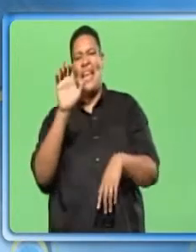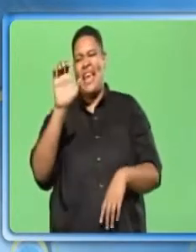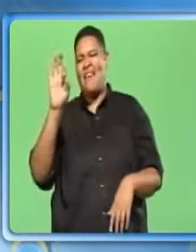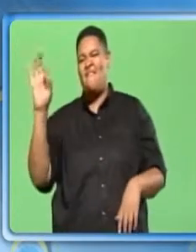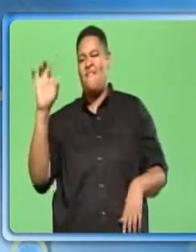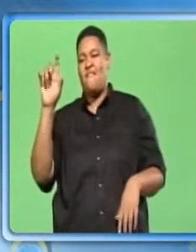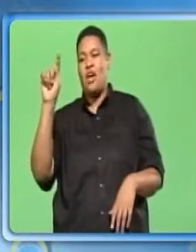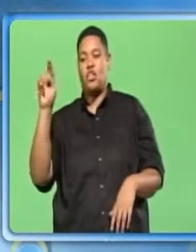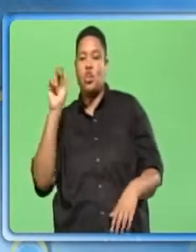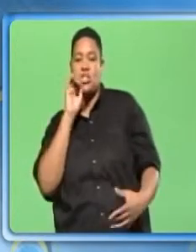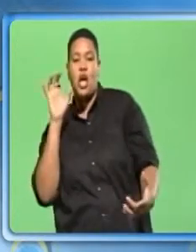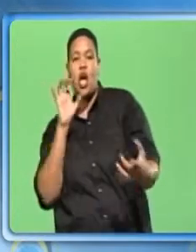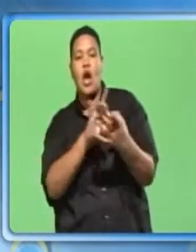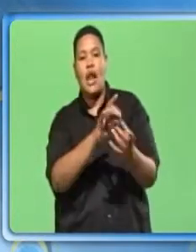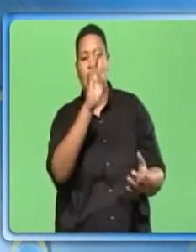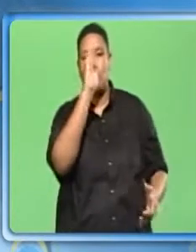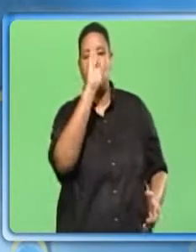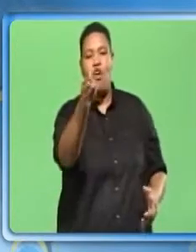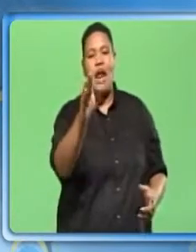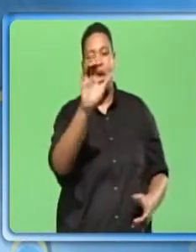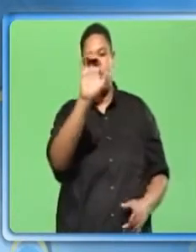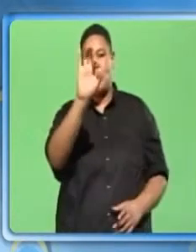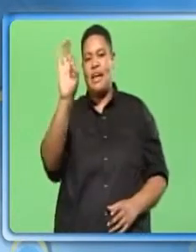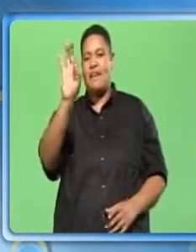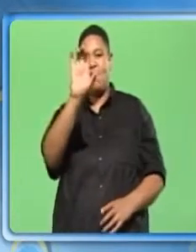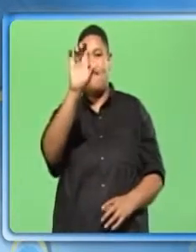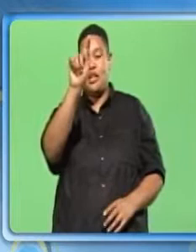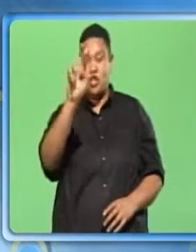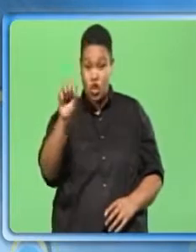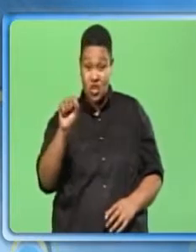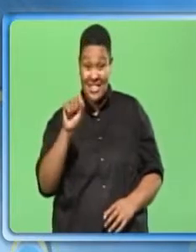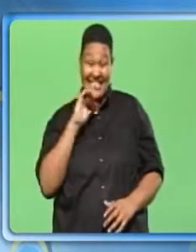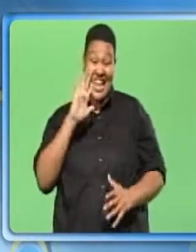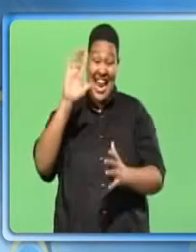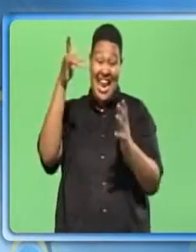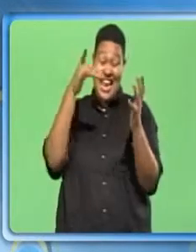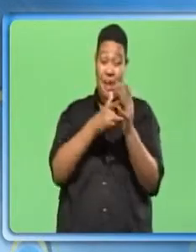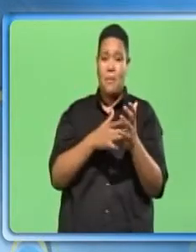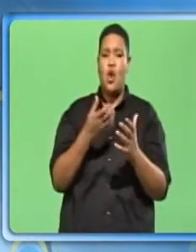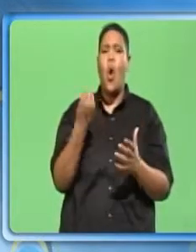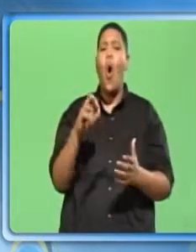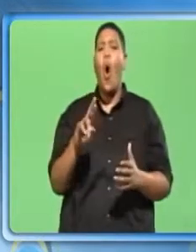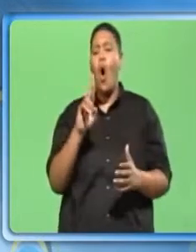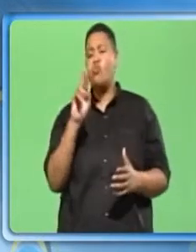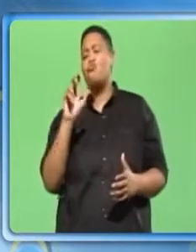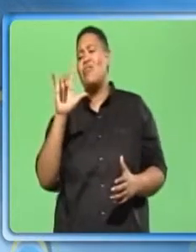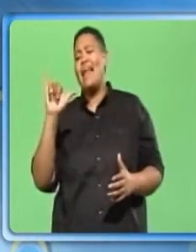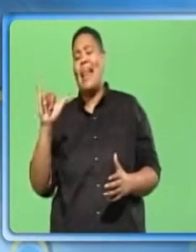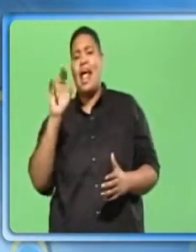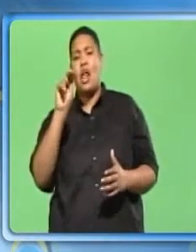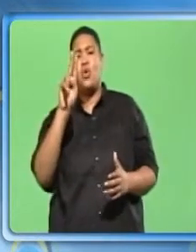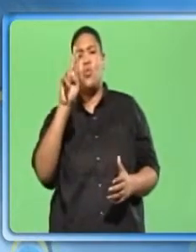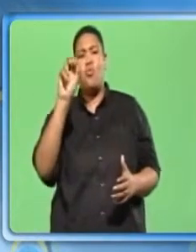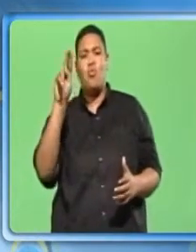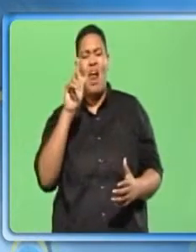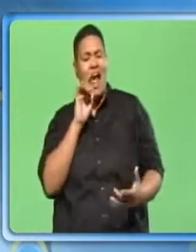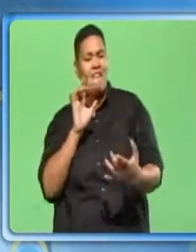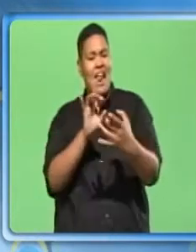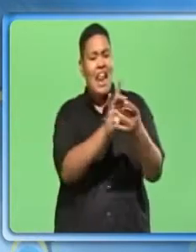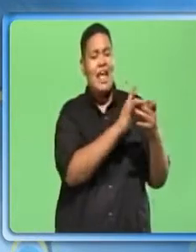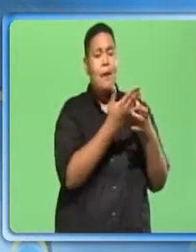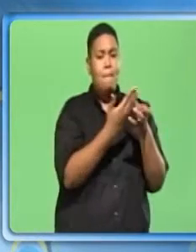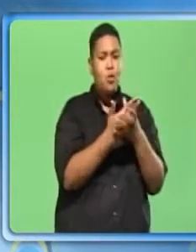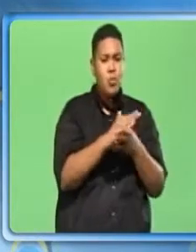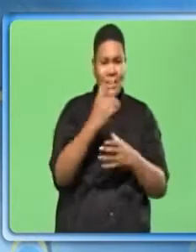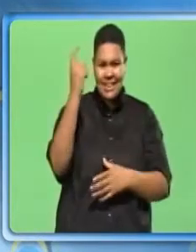It connects directly to the effectors. The intermediate or relay neuron creates a link between the